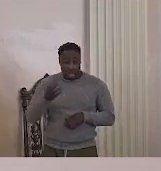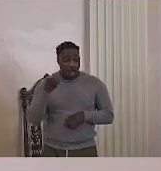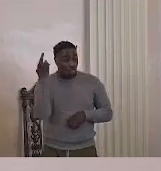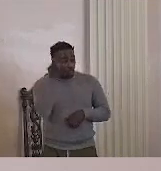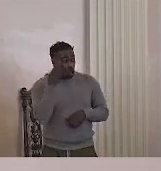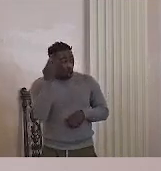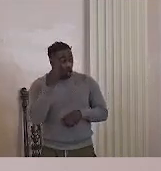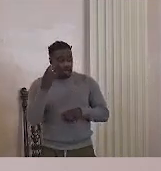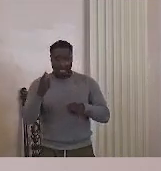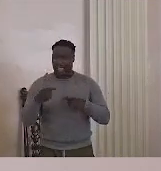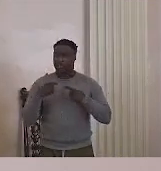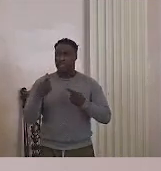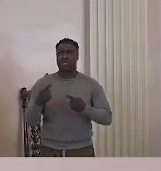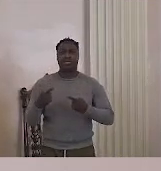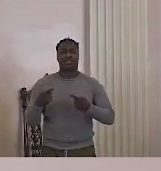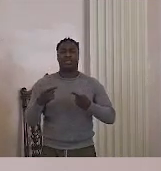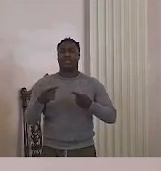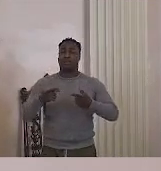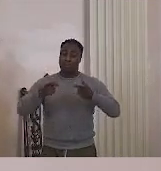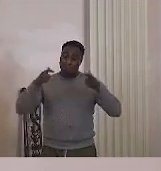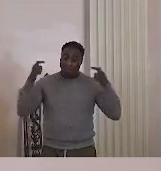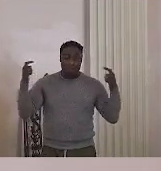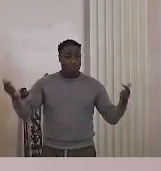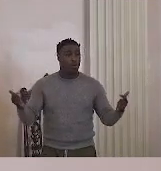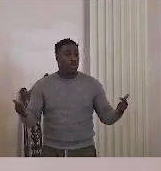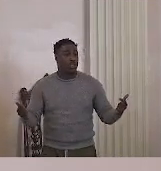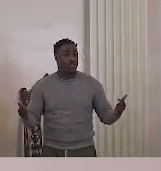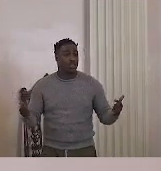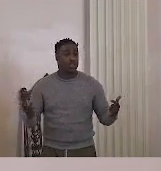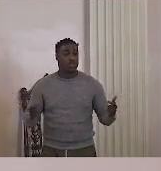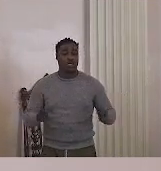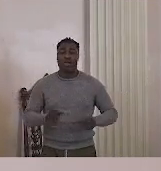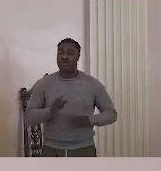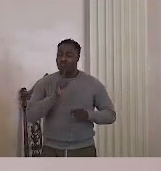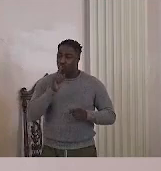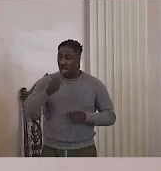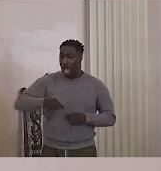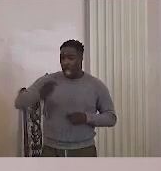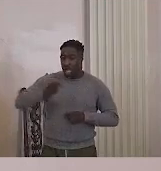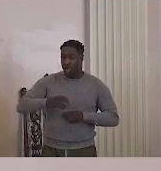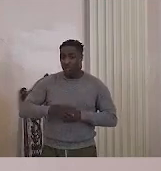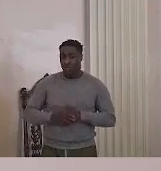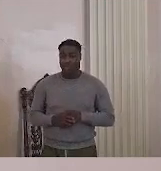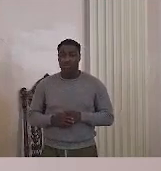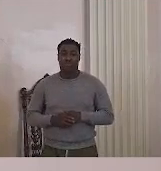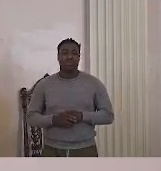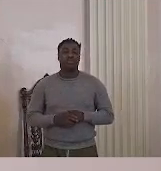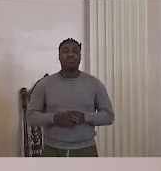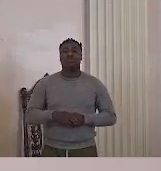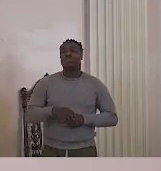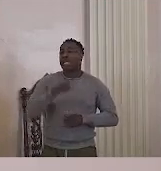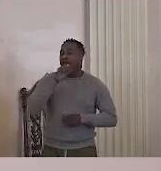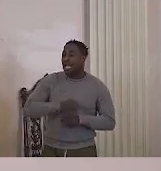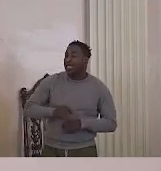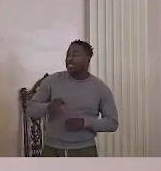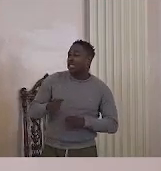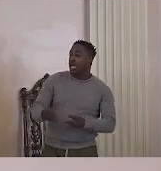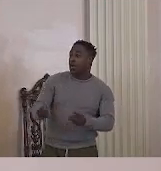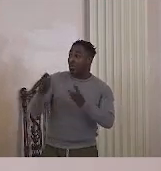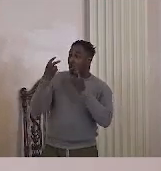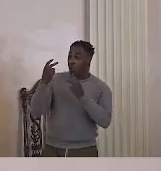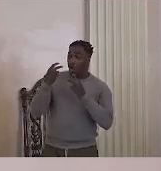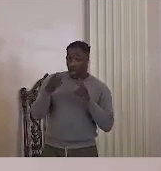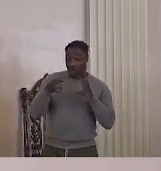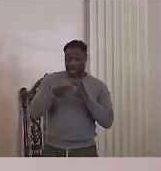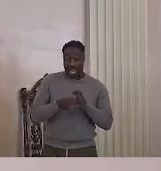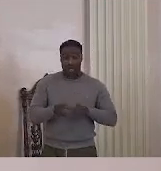the cost has been enormous, very high. The ancient memory of connective